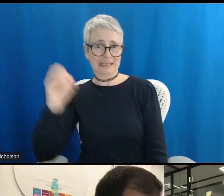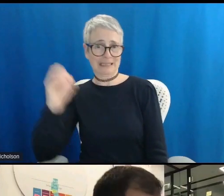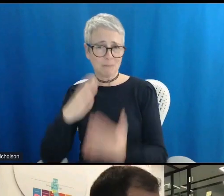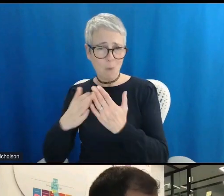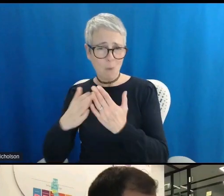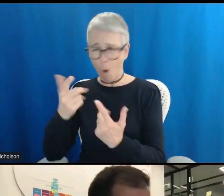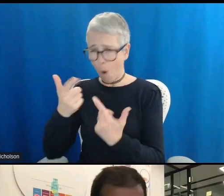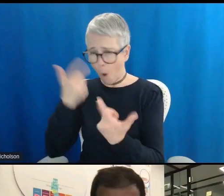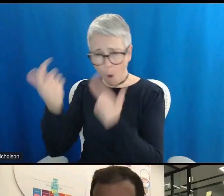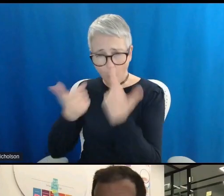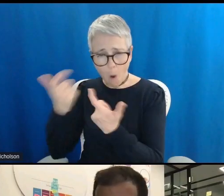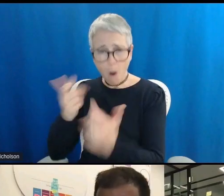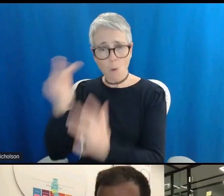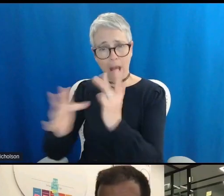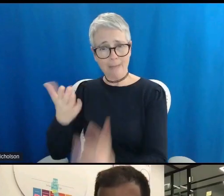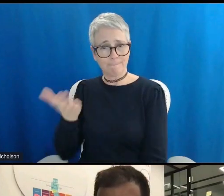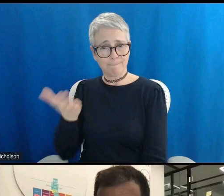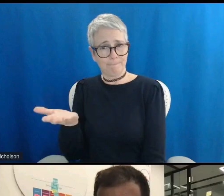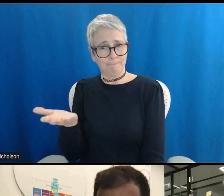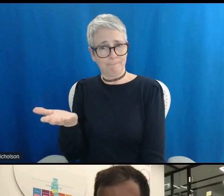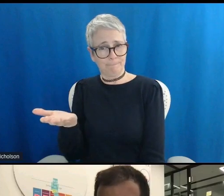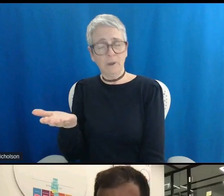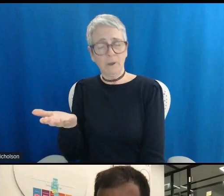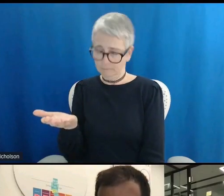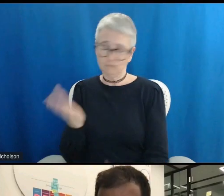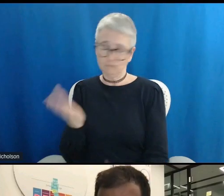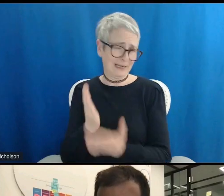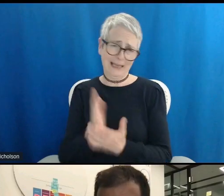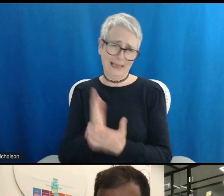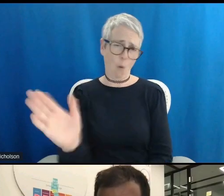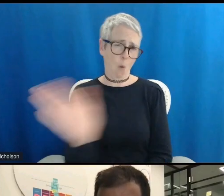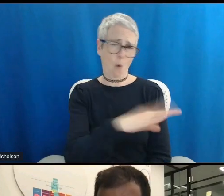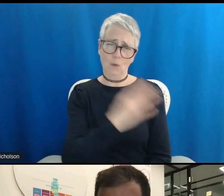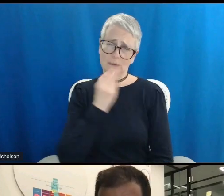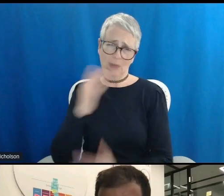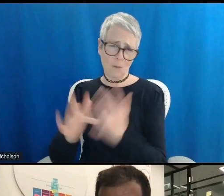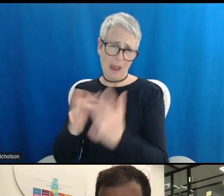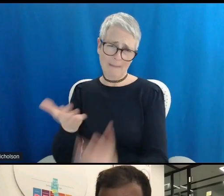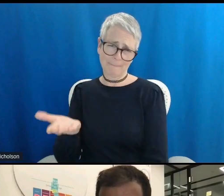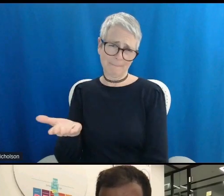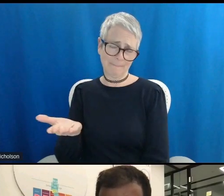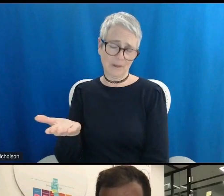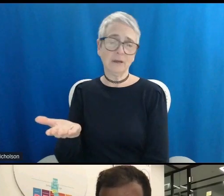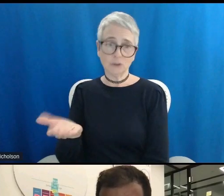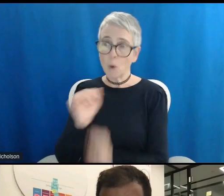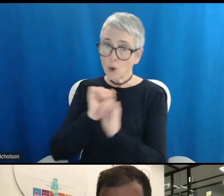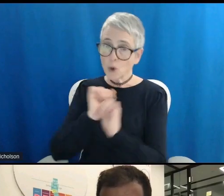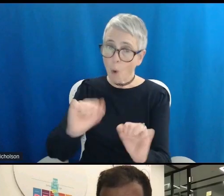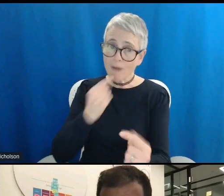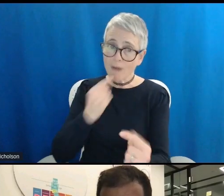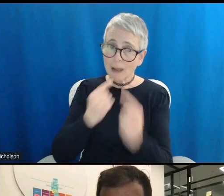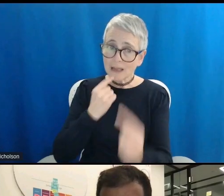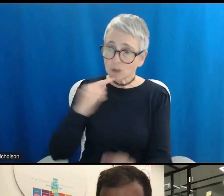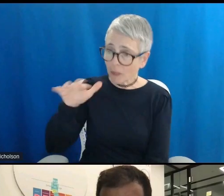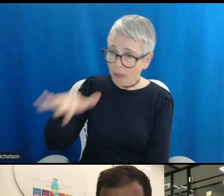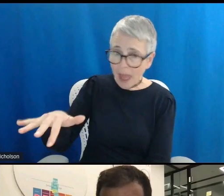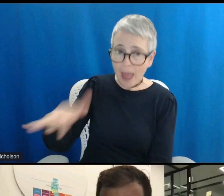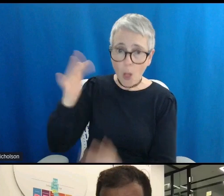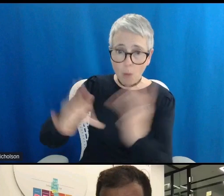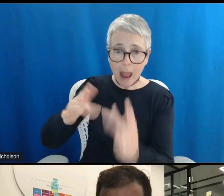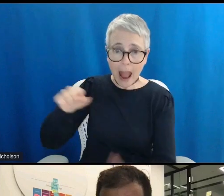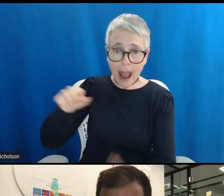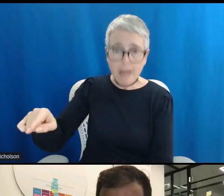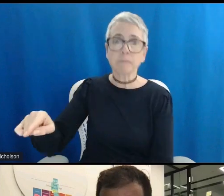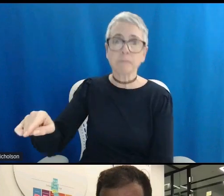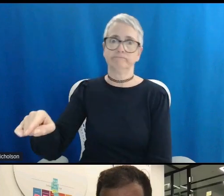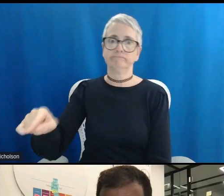from using the web to everybody using the web, right? So having your information online is super important. Billions of dollars. All